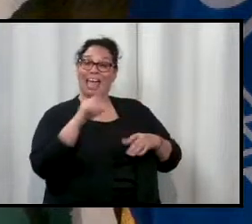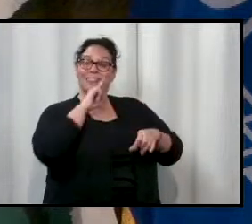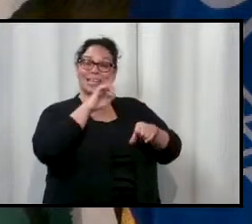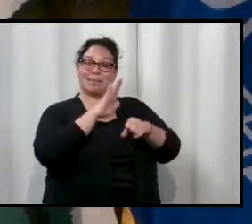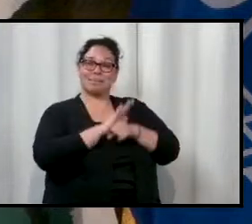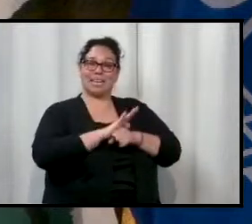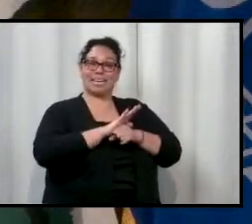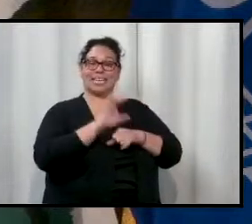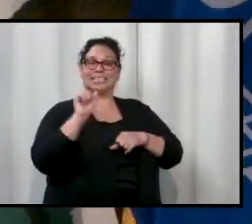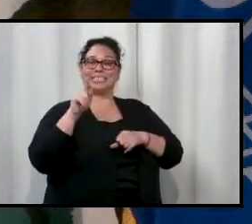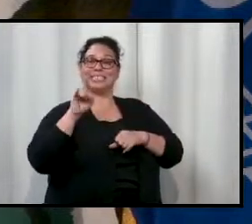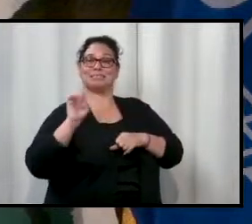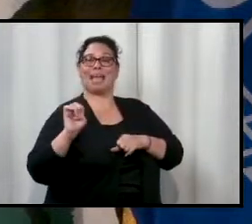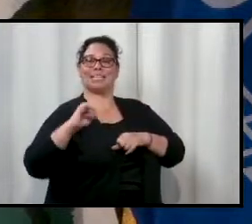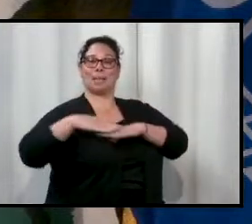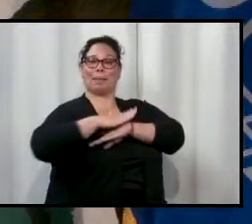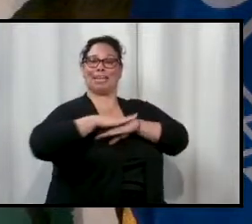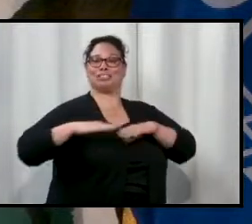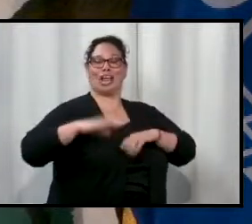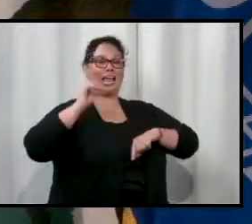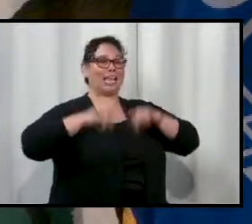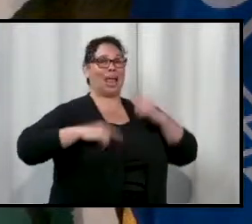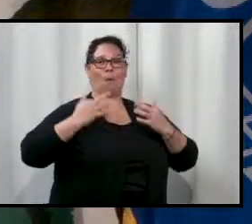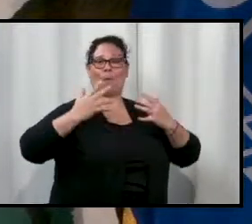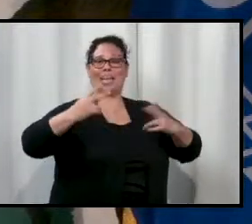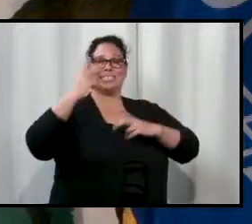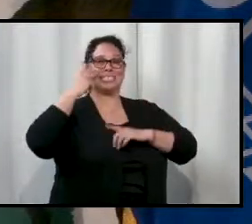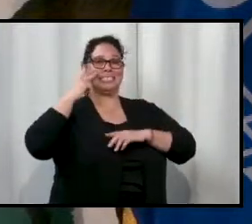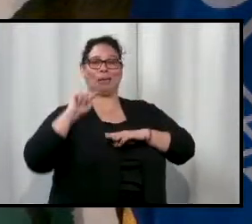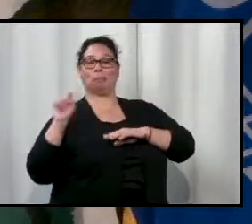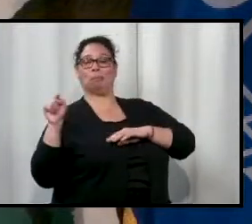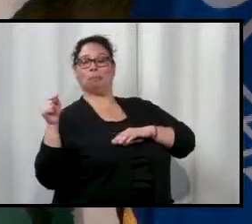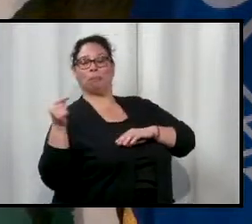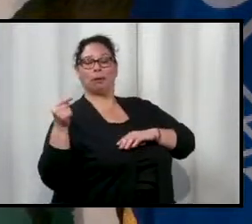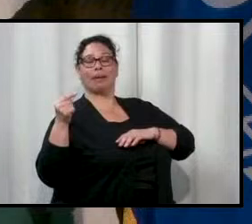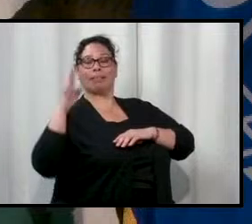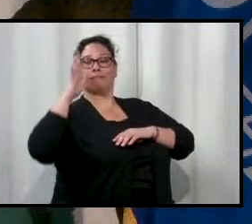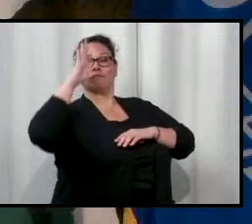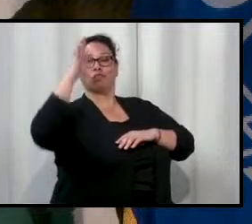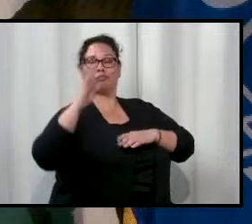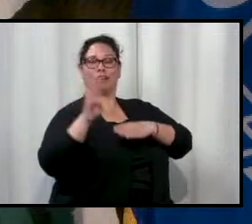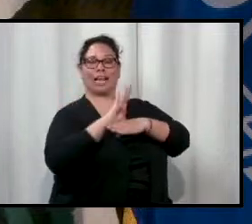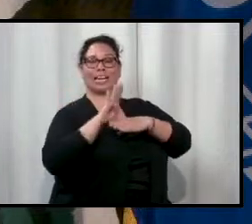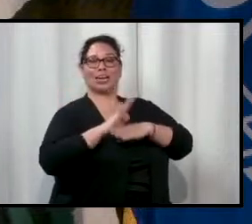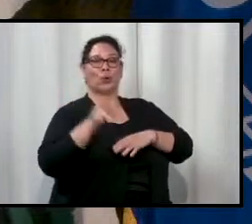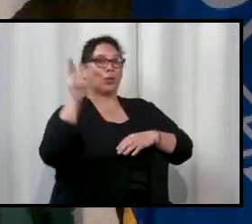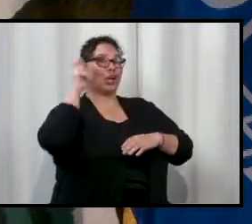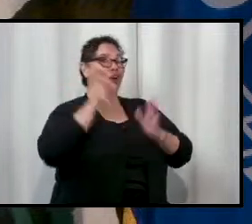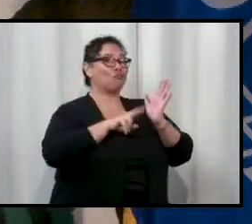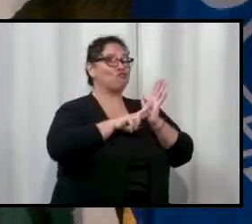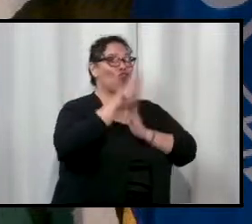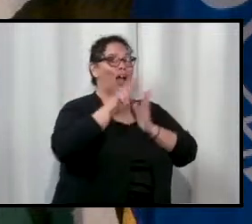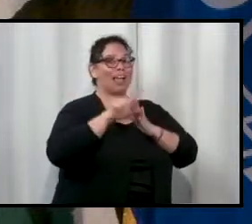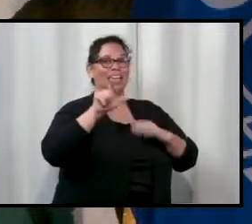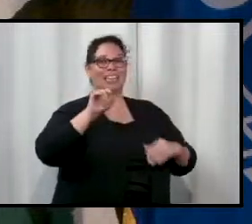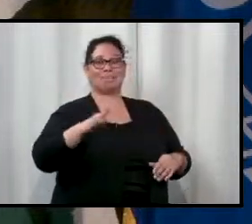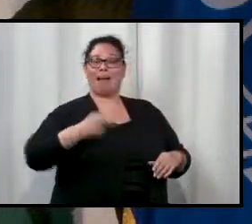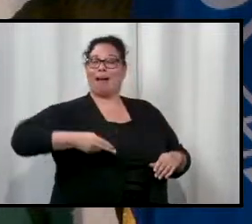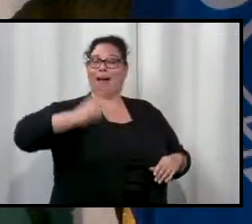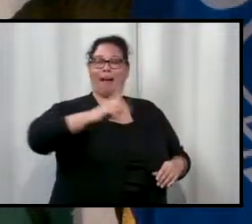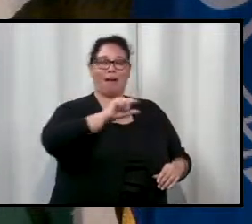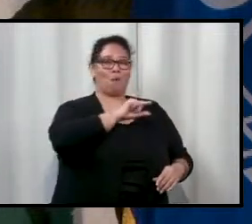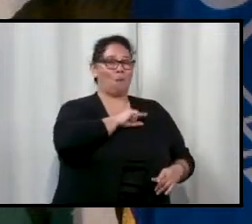commitment to Space Beach. We can't wait to see what's around the corner in the industry. As we've heard, Rocket Lab is bringing high